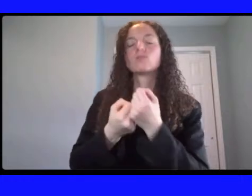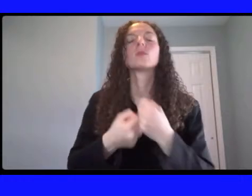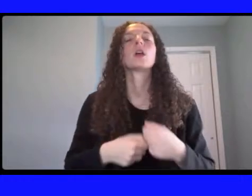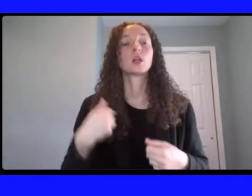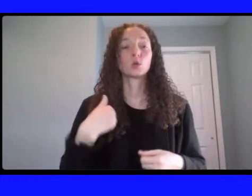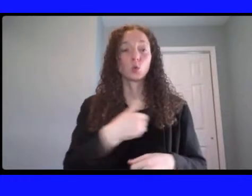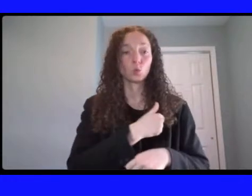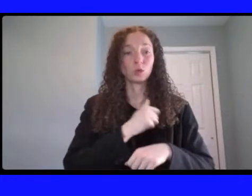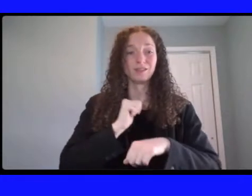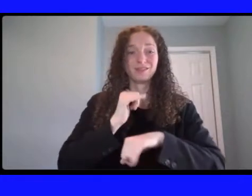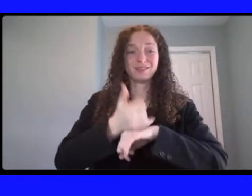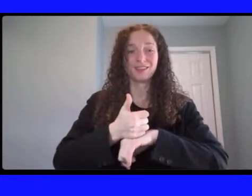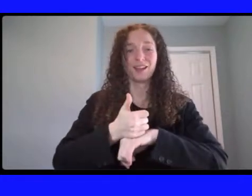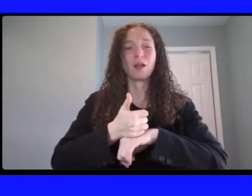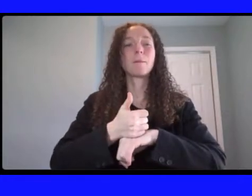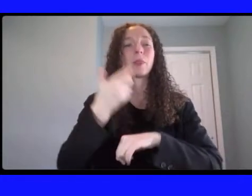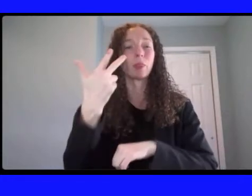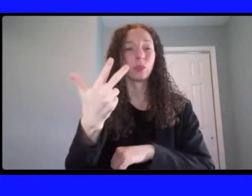The next slide.